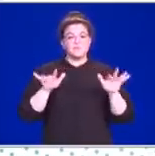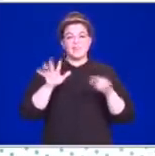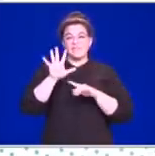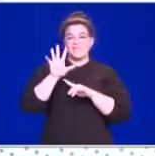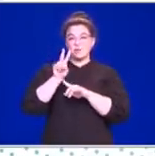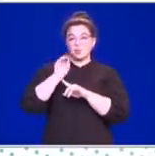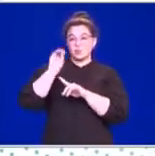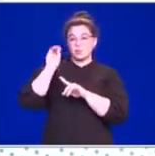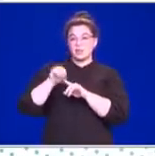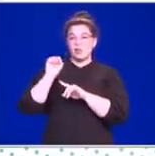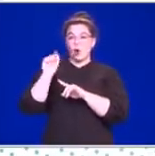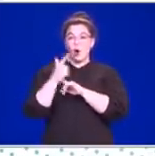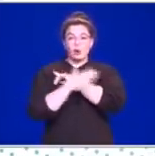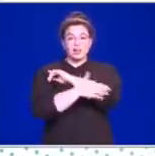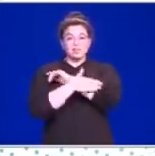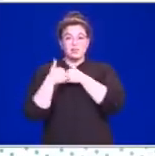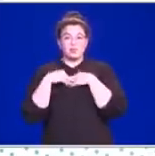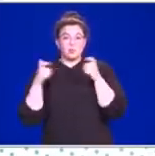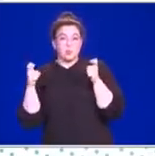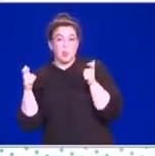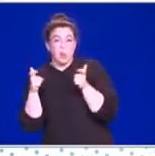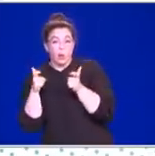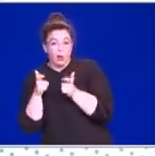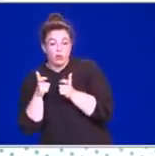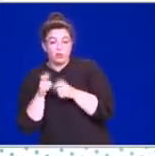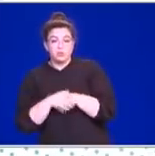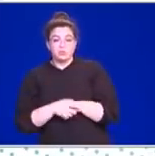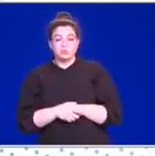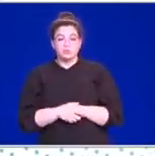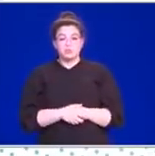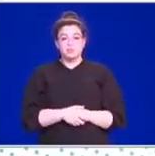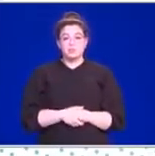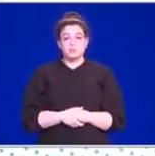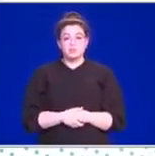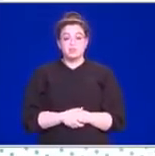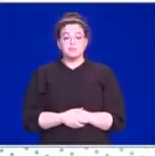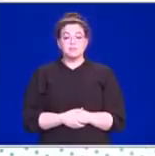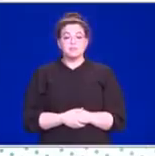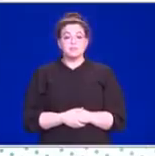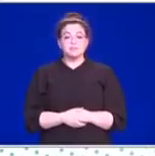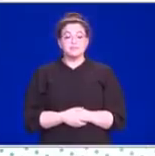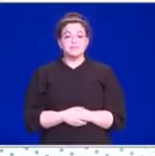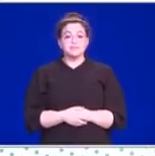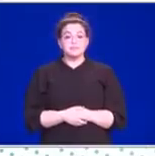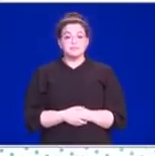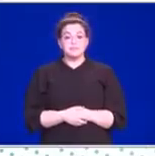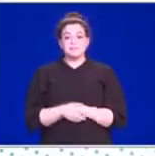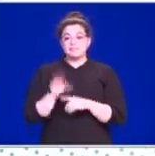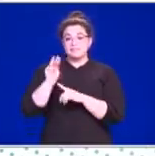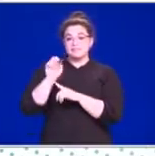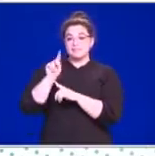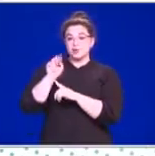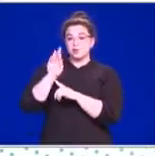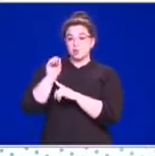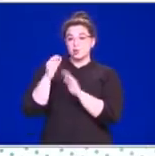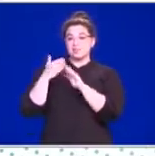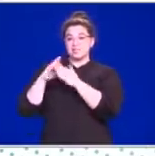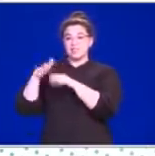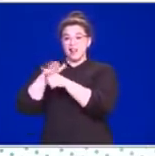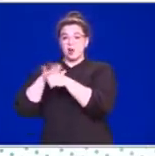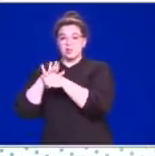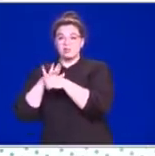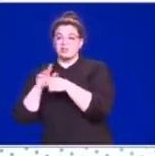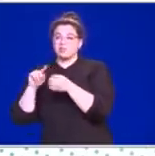of all counties having smaller populations in 2020 than in 2010. Metro areas are even more prominent